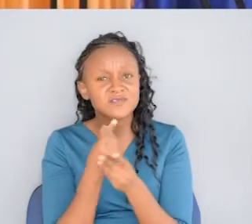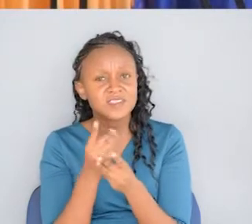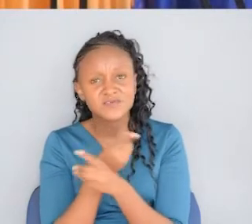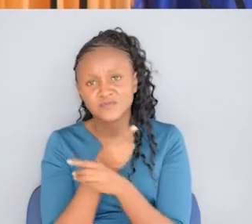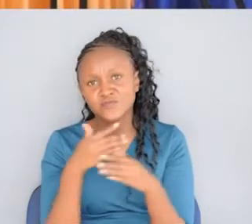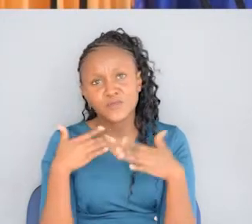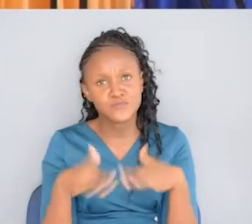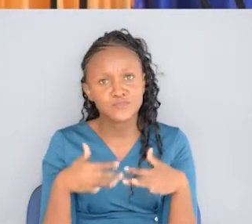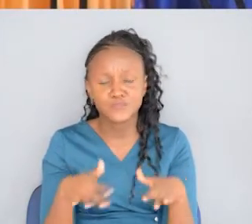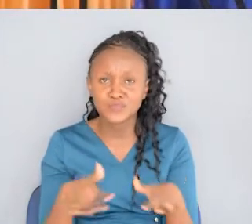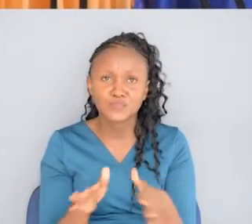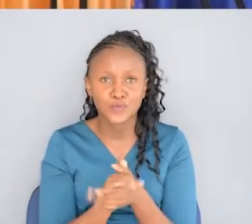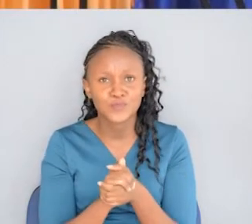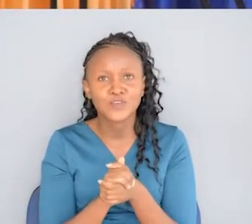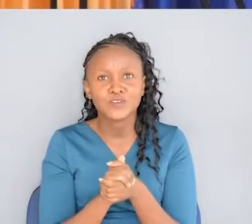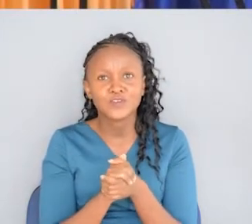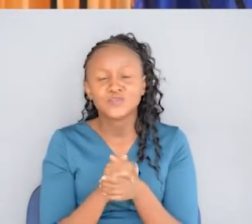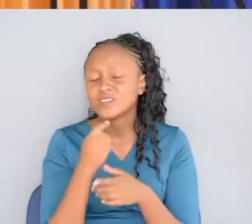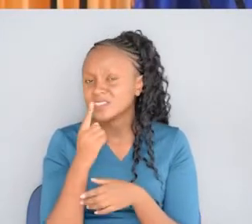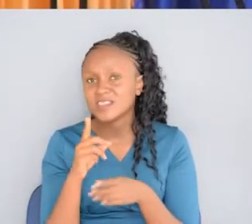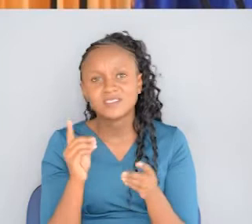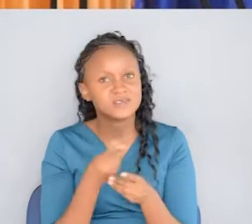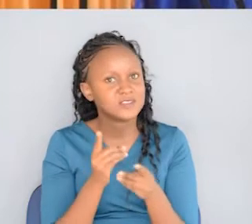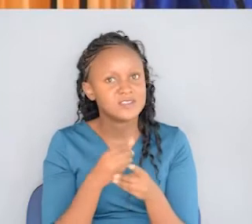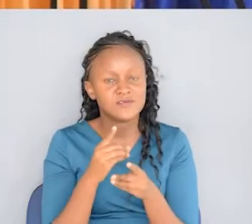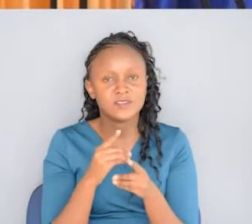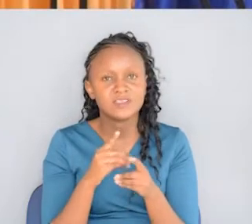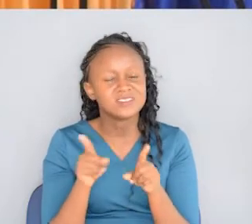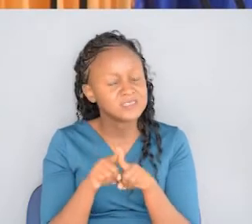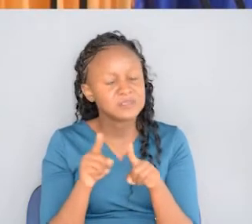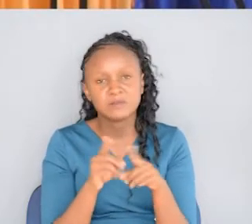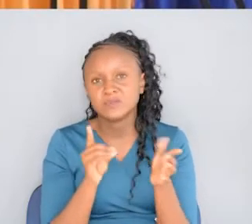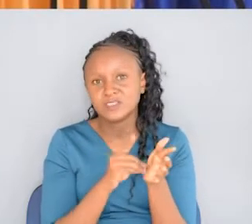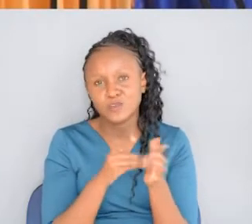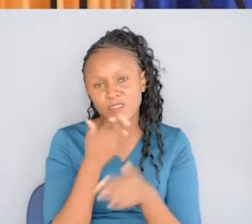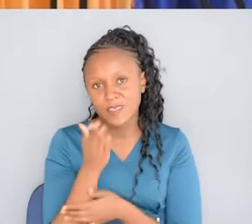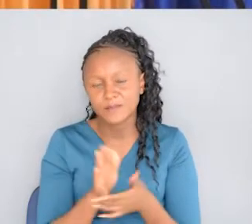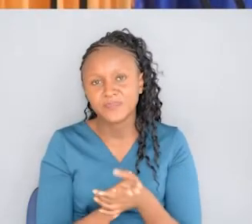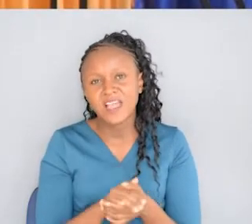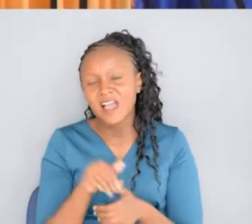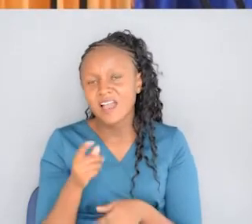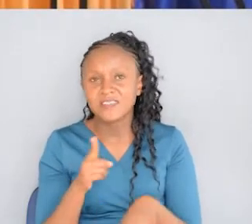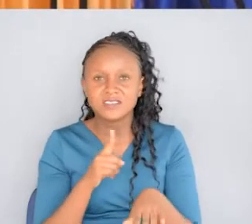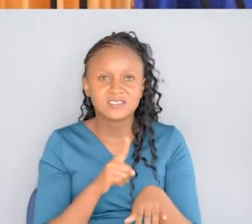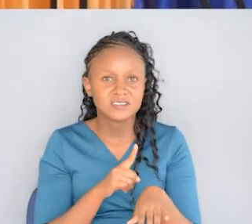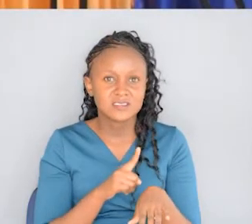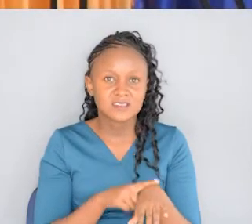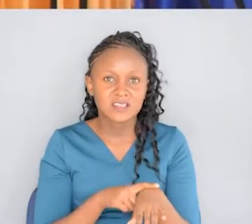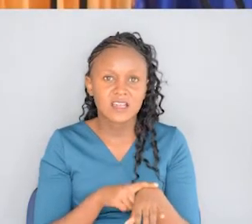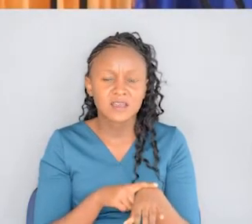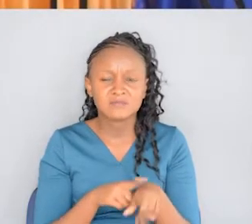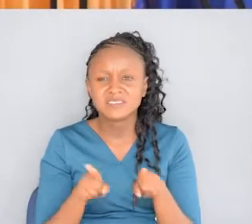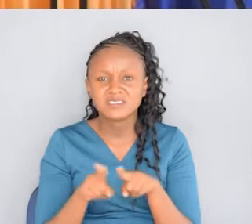moderator, mpaka deacon. And sometimes it can become mechanical, and our prayer can